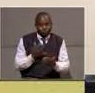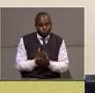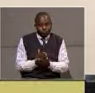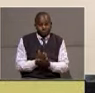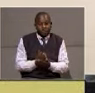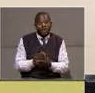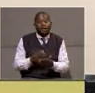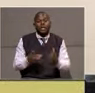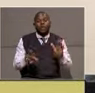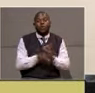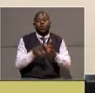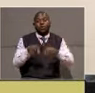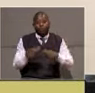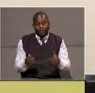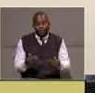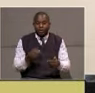offense,